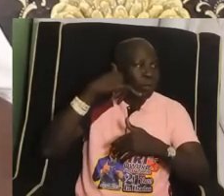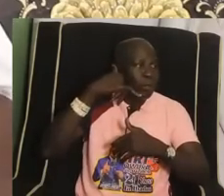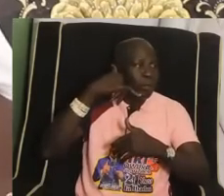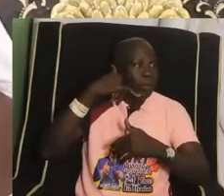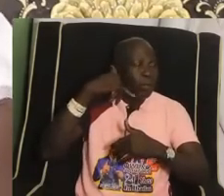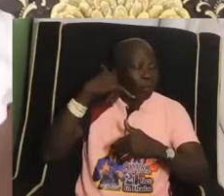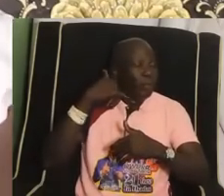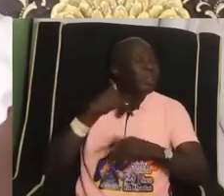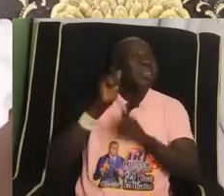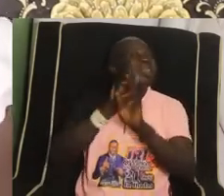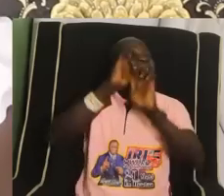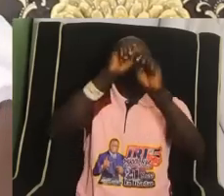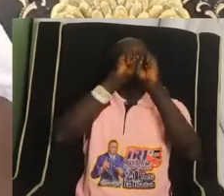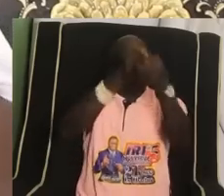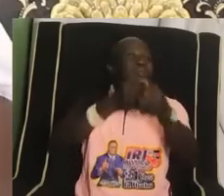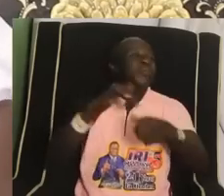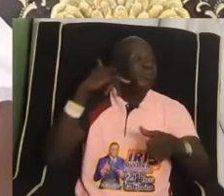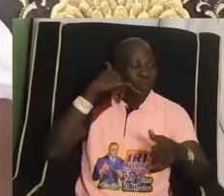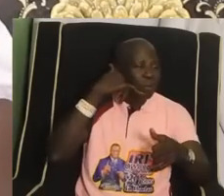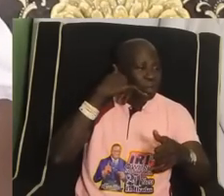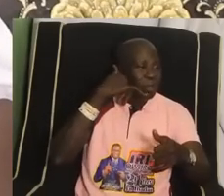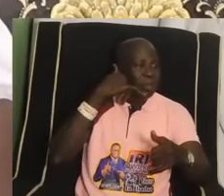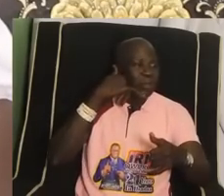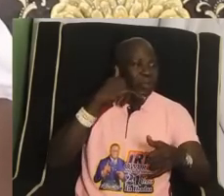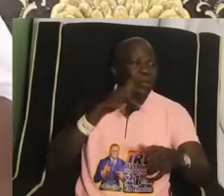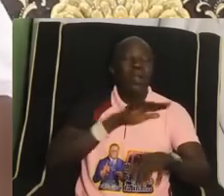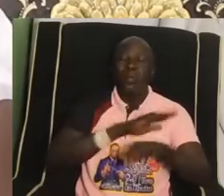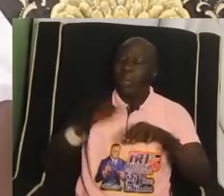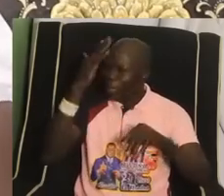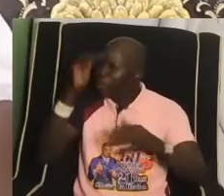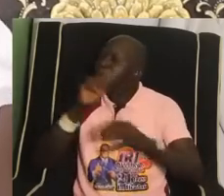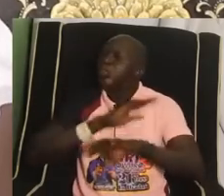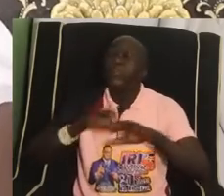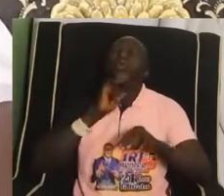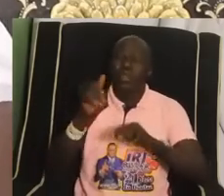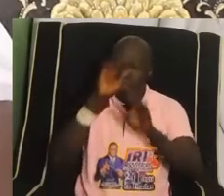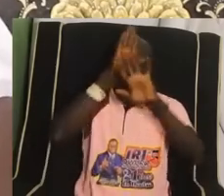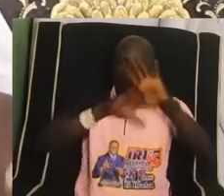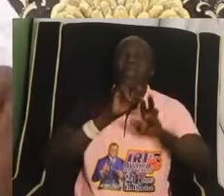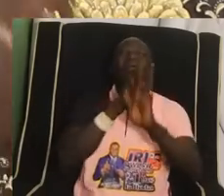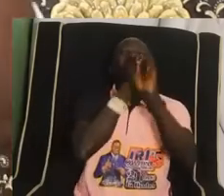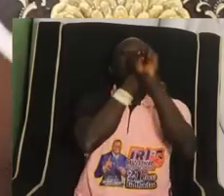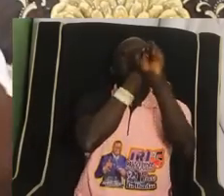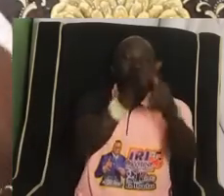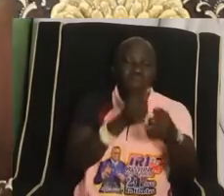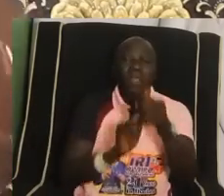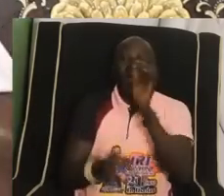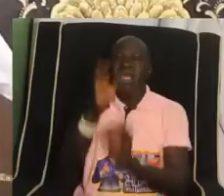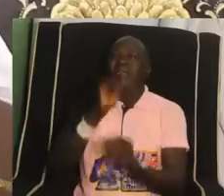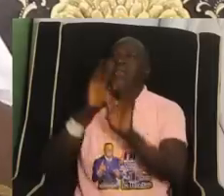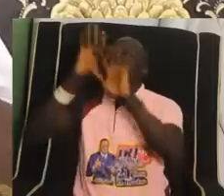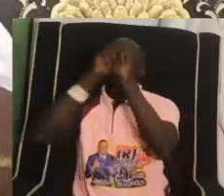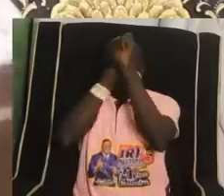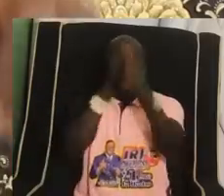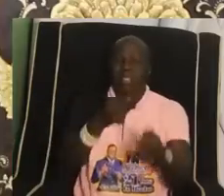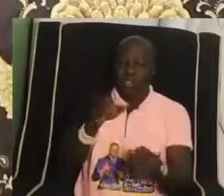Is that I phone? Apple phone. Oni oni se e gbe ni omo tan pe lebun. Do you know what they call gift? Bi ba ta yan lo re e mo mo. If they bless